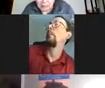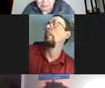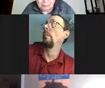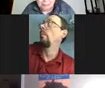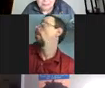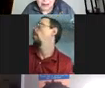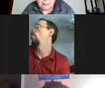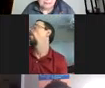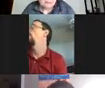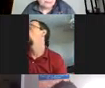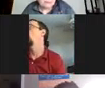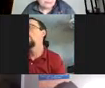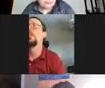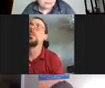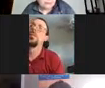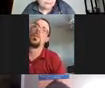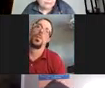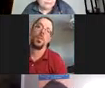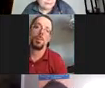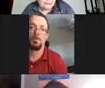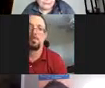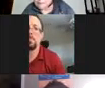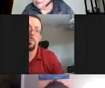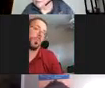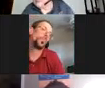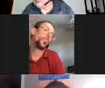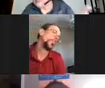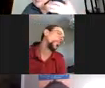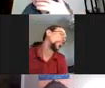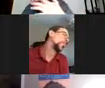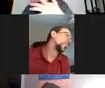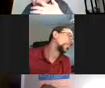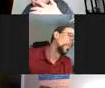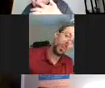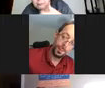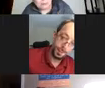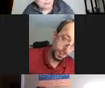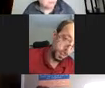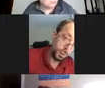So, yeah. I mean, I think we all have it, right? So the